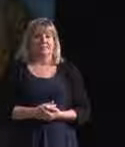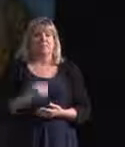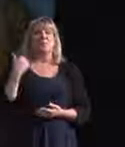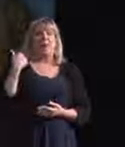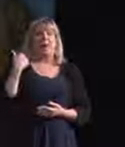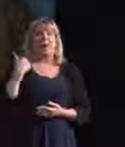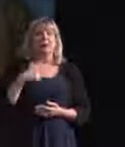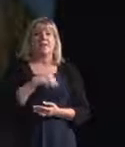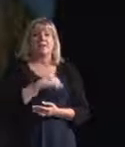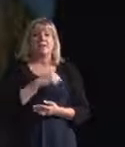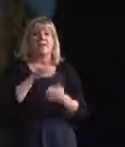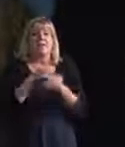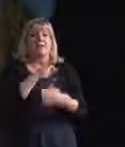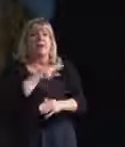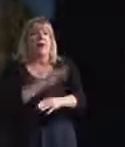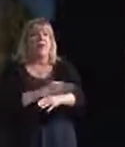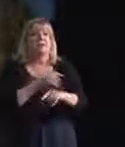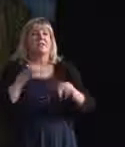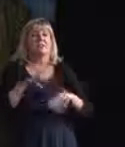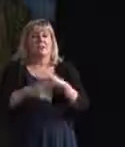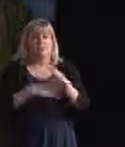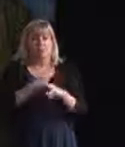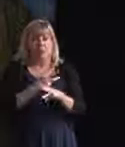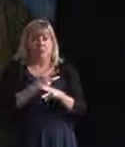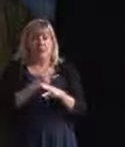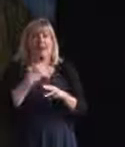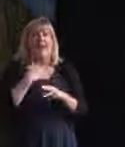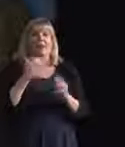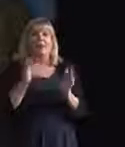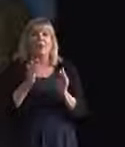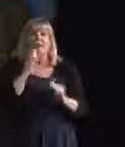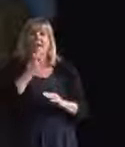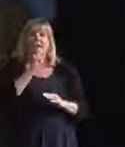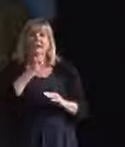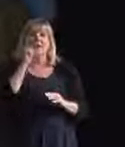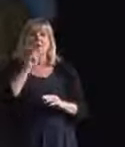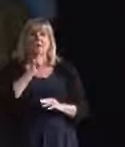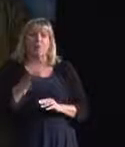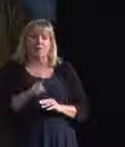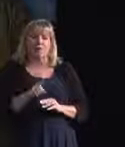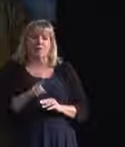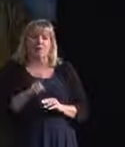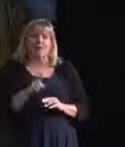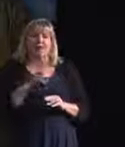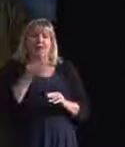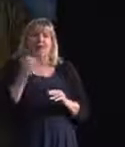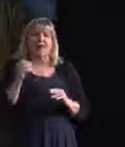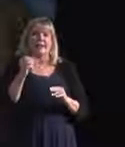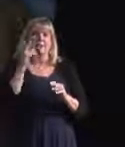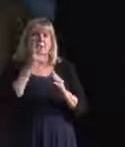reminds us that the powers of this world have little patience for truth and scarce use for